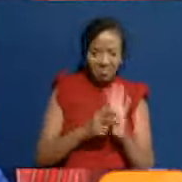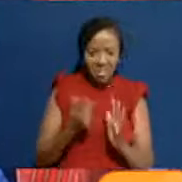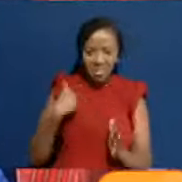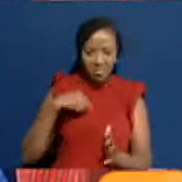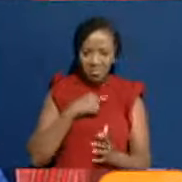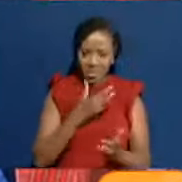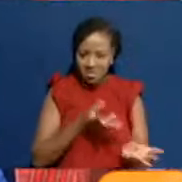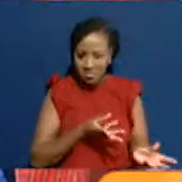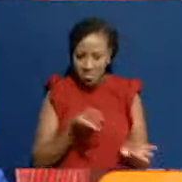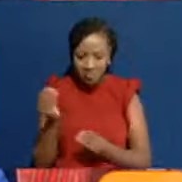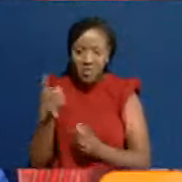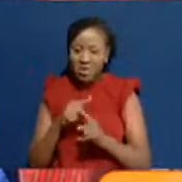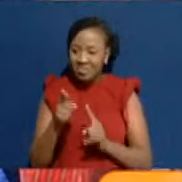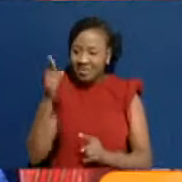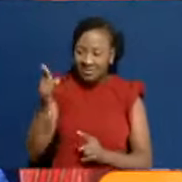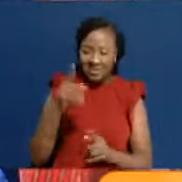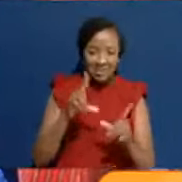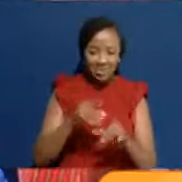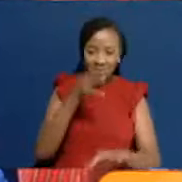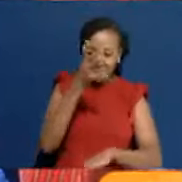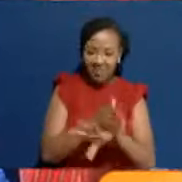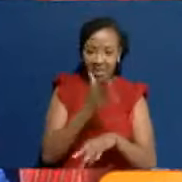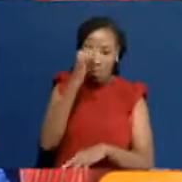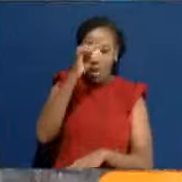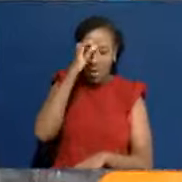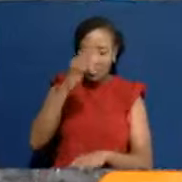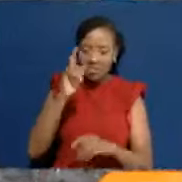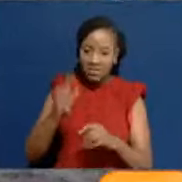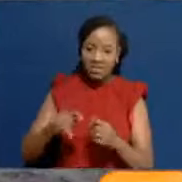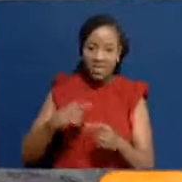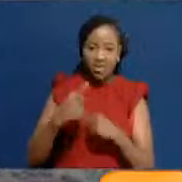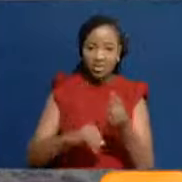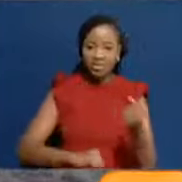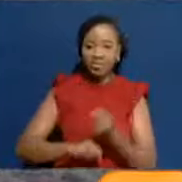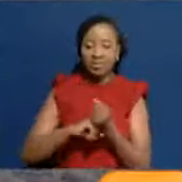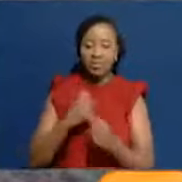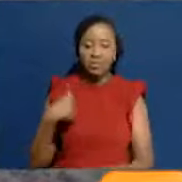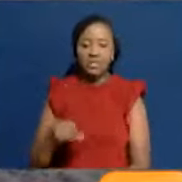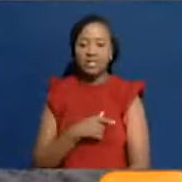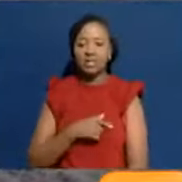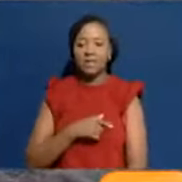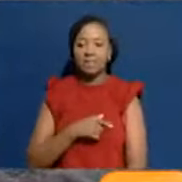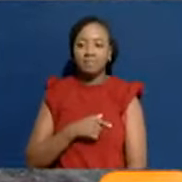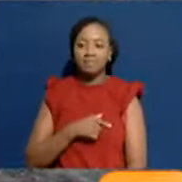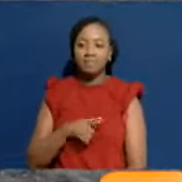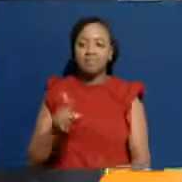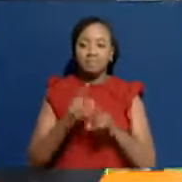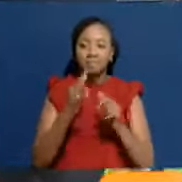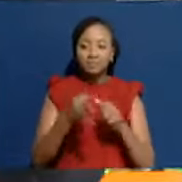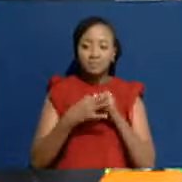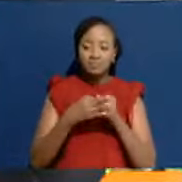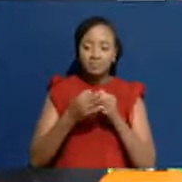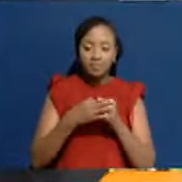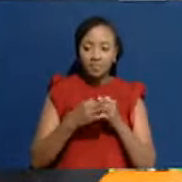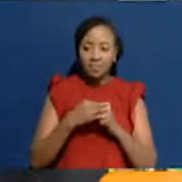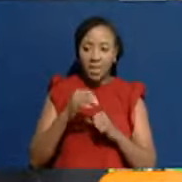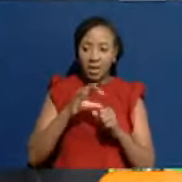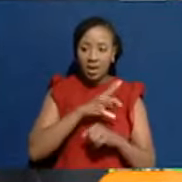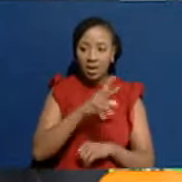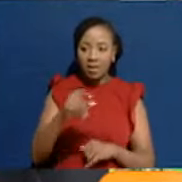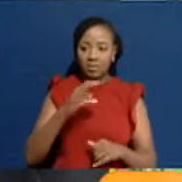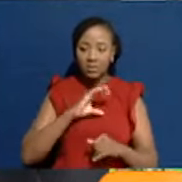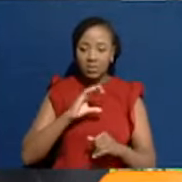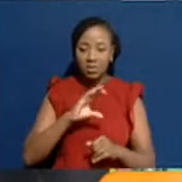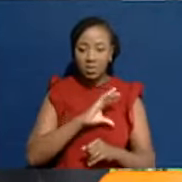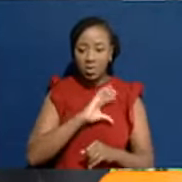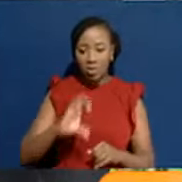serikali isimame na sisi kama traders, because tegemeo letu ni soko. Kibra Deputy County Commissioner Gideon Ombogi, who led the